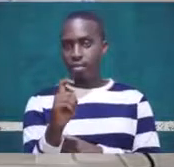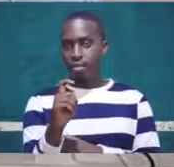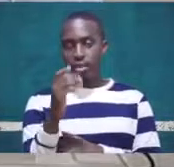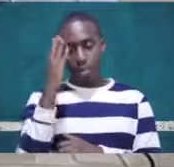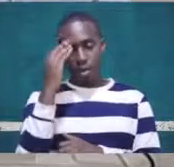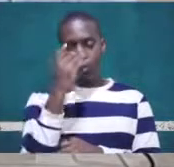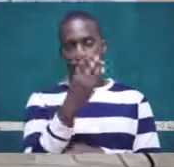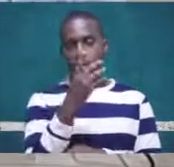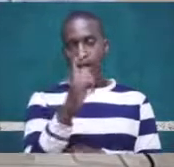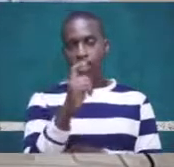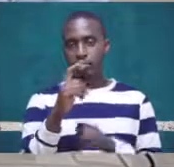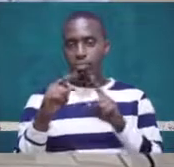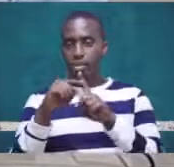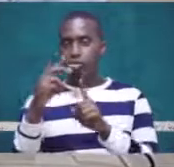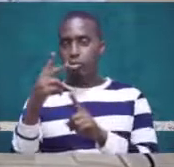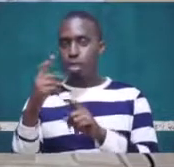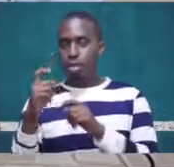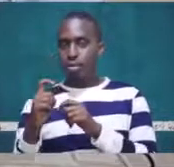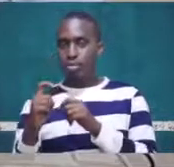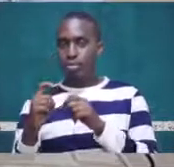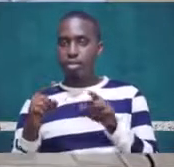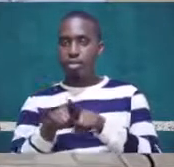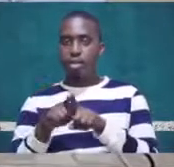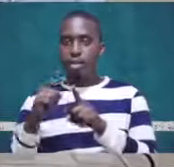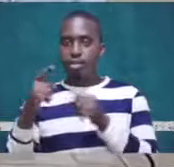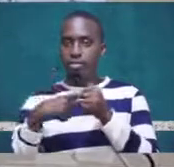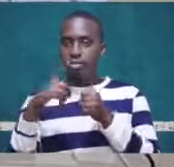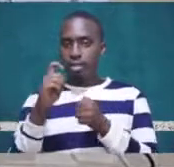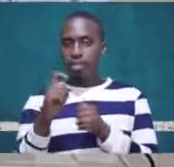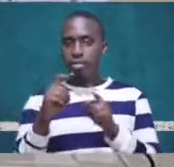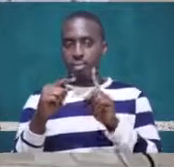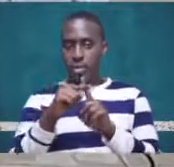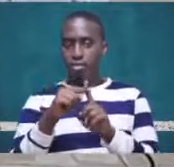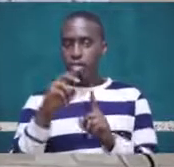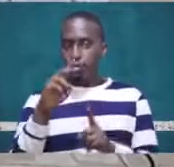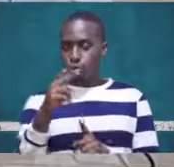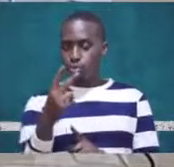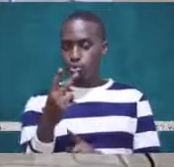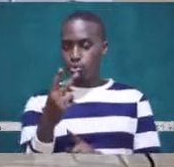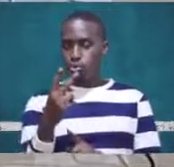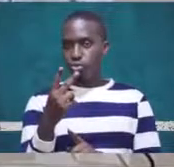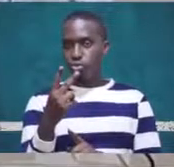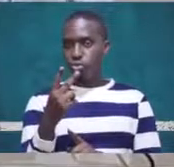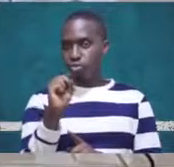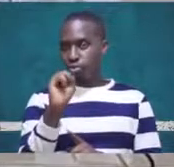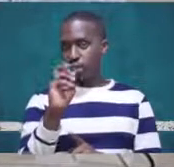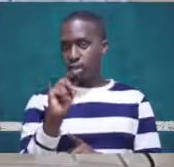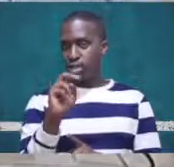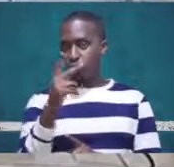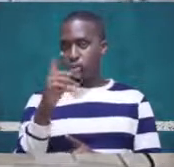plus 2x is sine 6x, then plus sine 2x